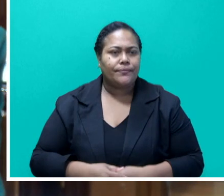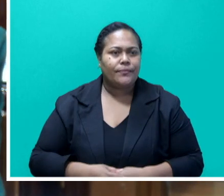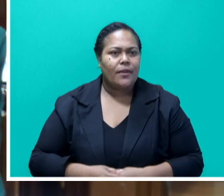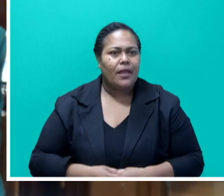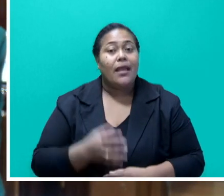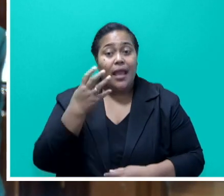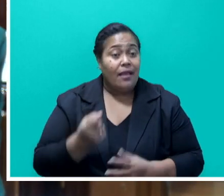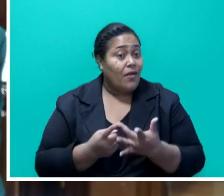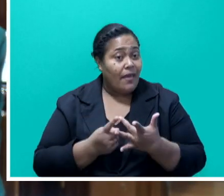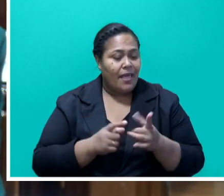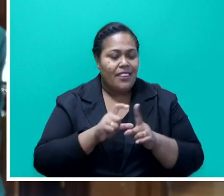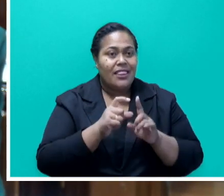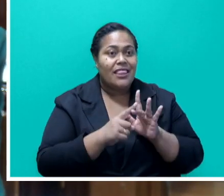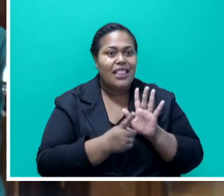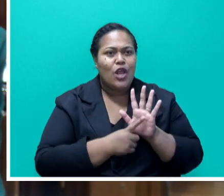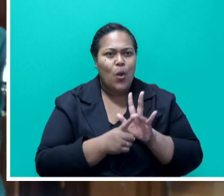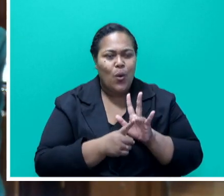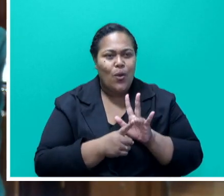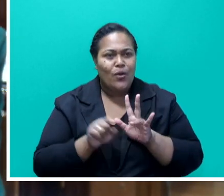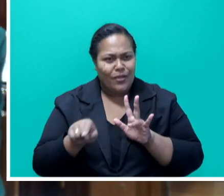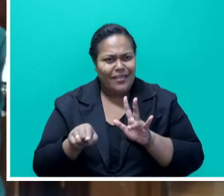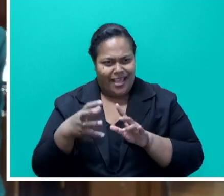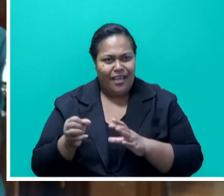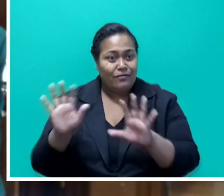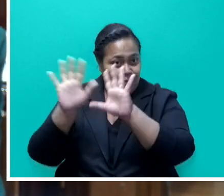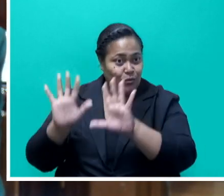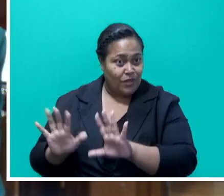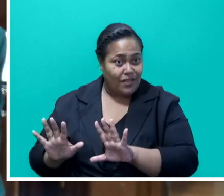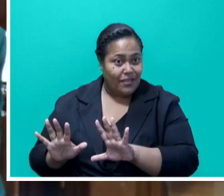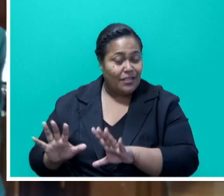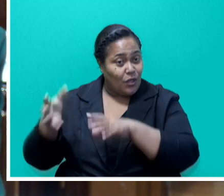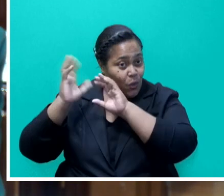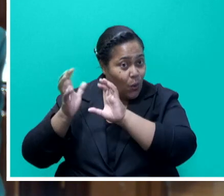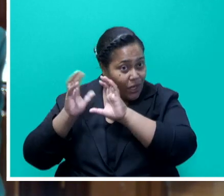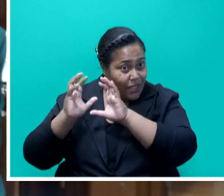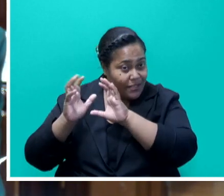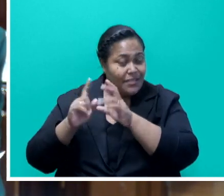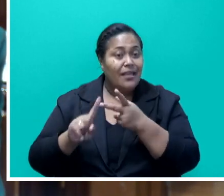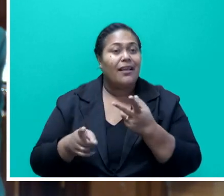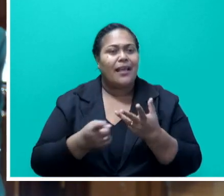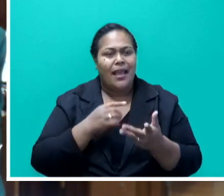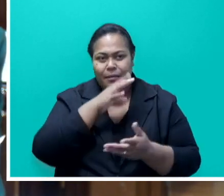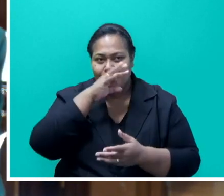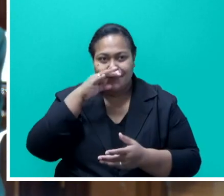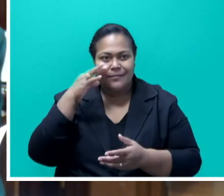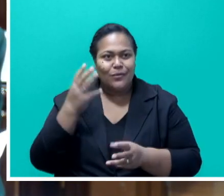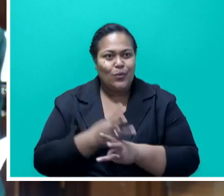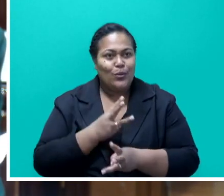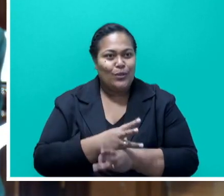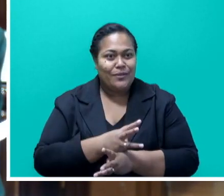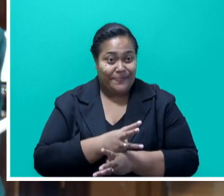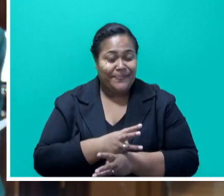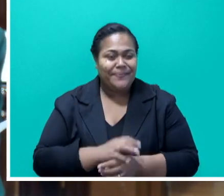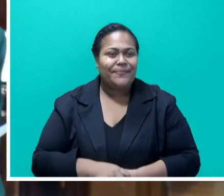Dilo, the kernel nut or cicadi, coconut, and sandalwood. Besides the regular wood products from